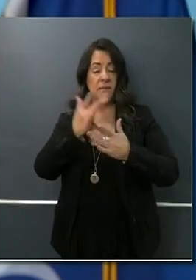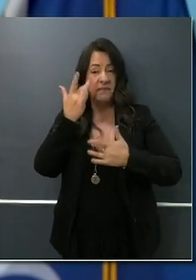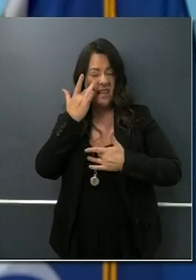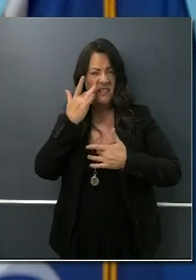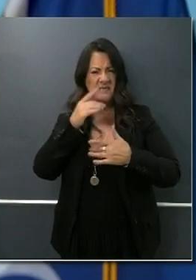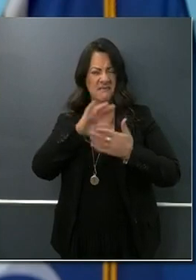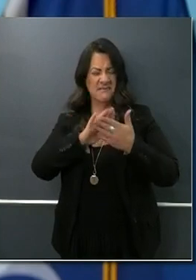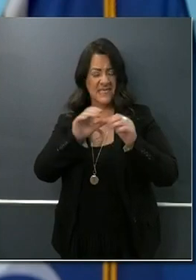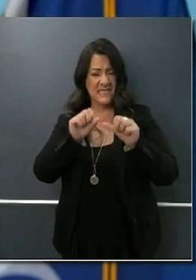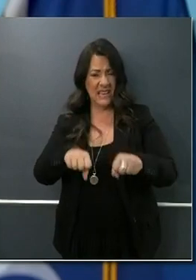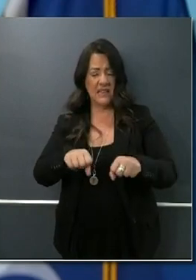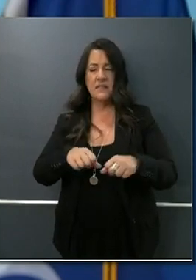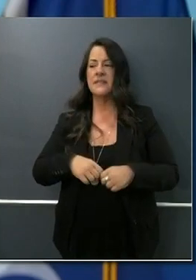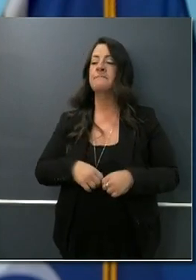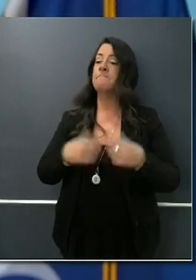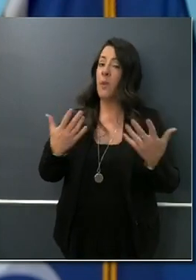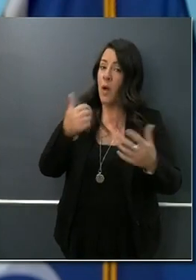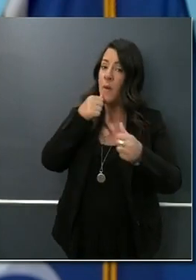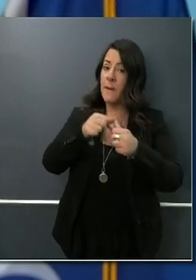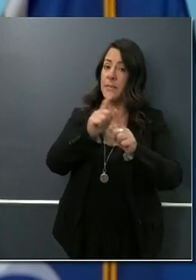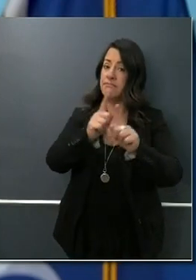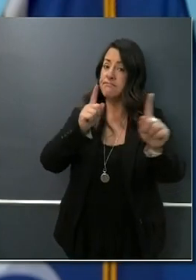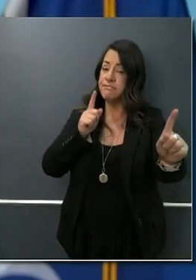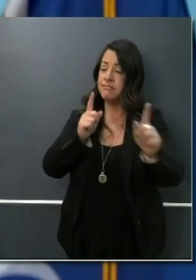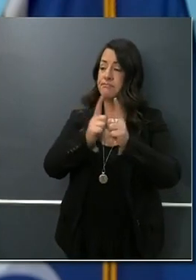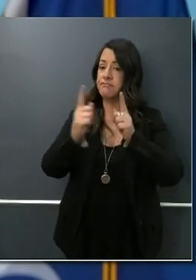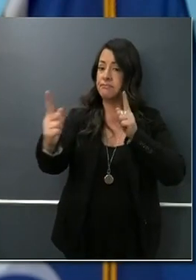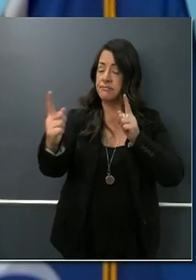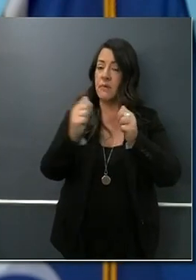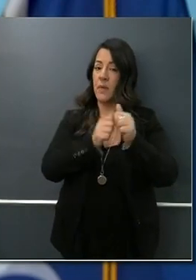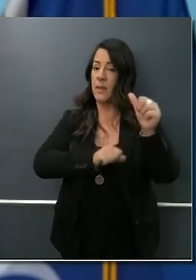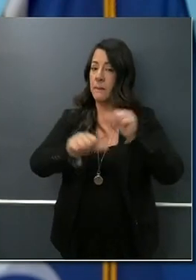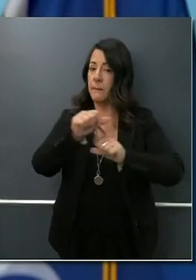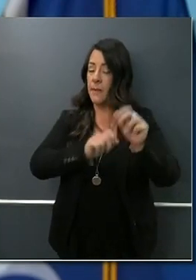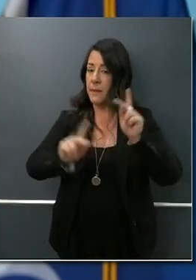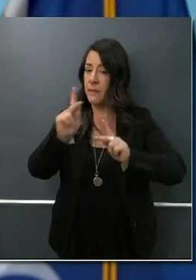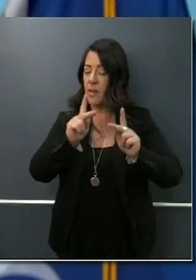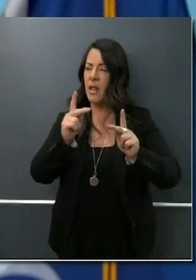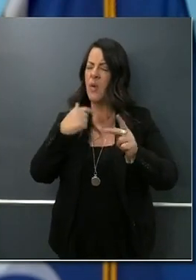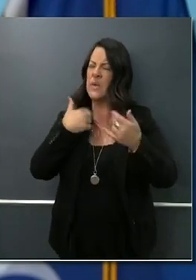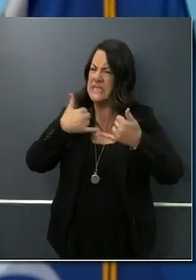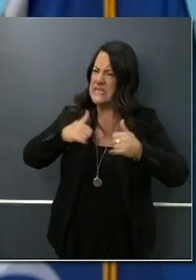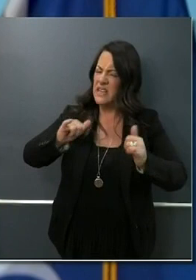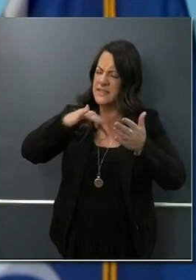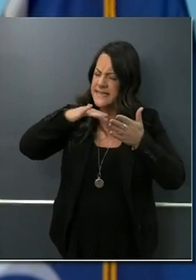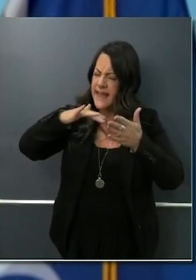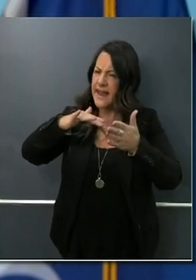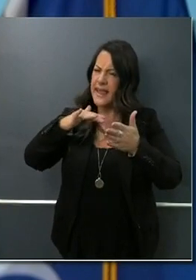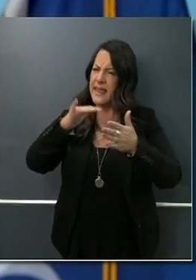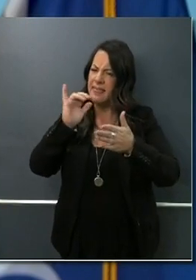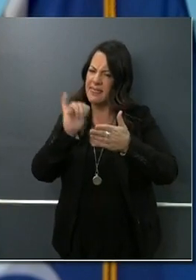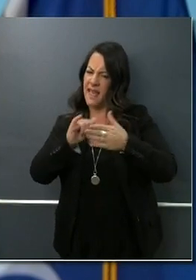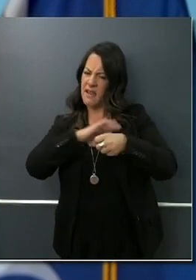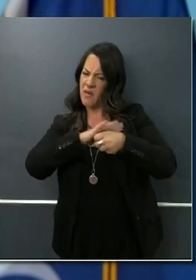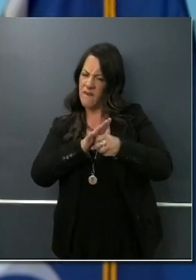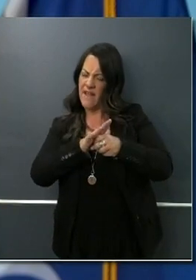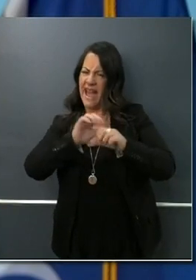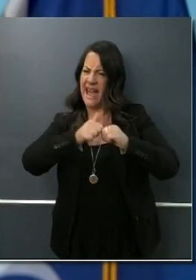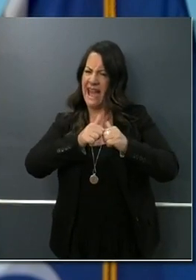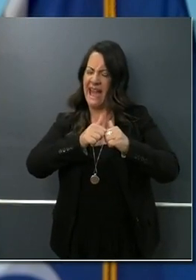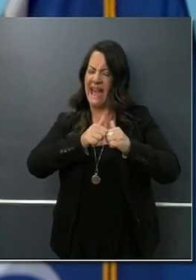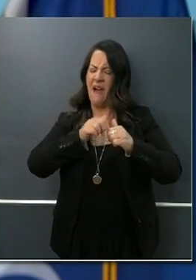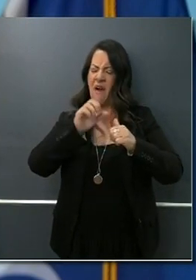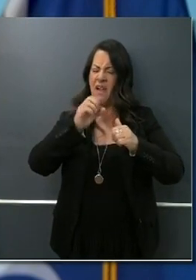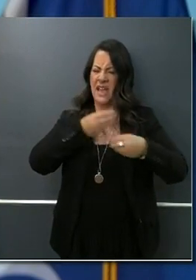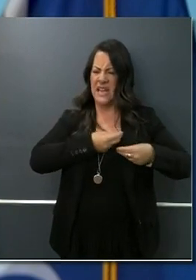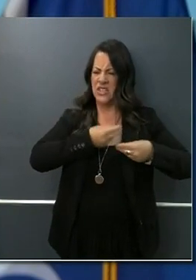normally interact with was just standing at? And we are learning more and more about how the transmission of COVID-19